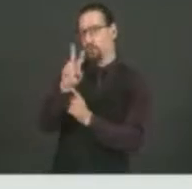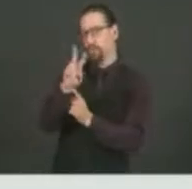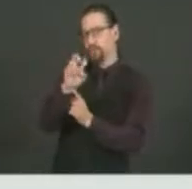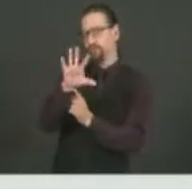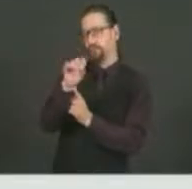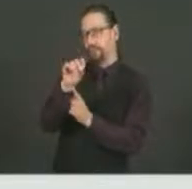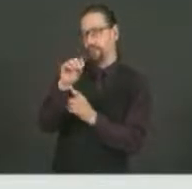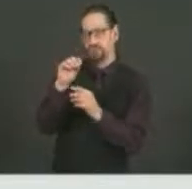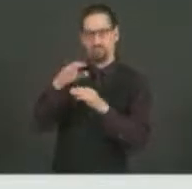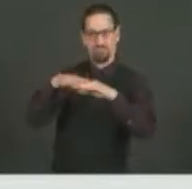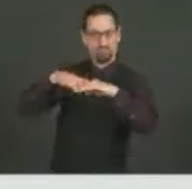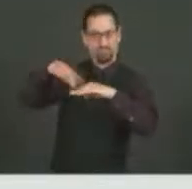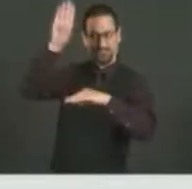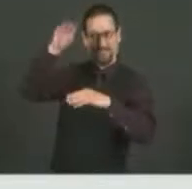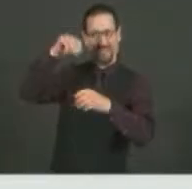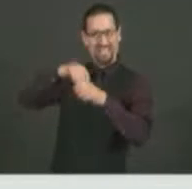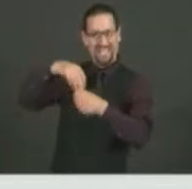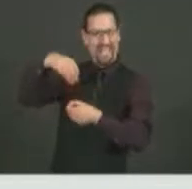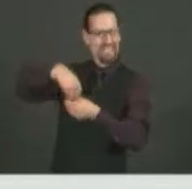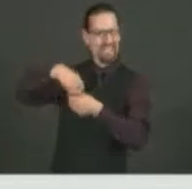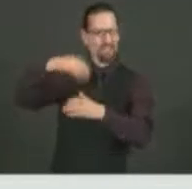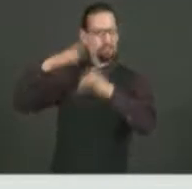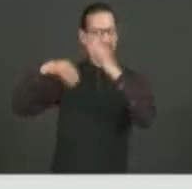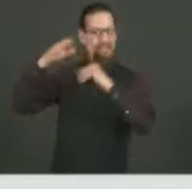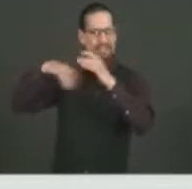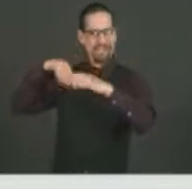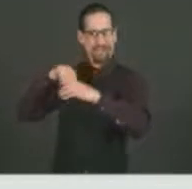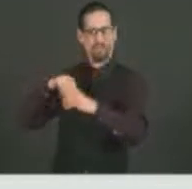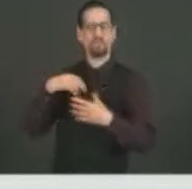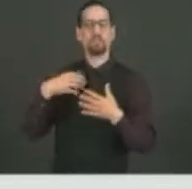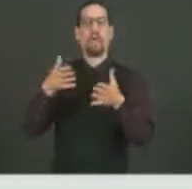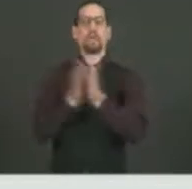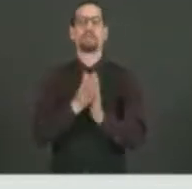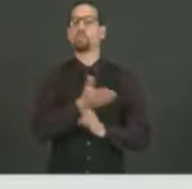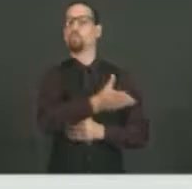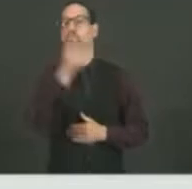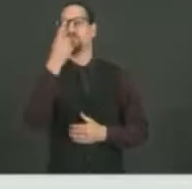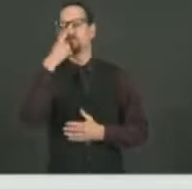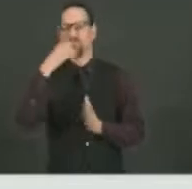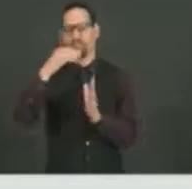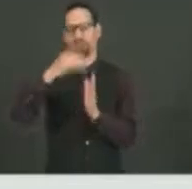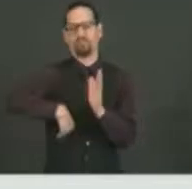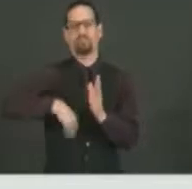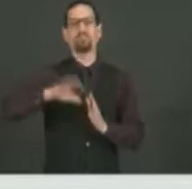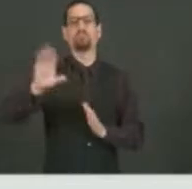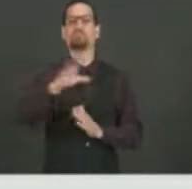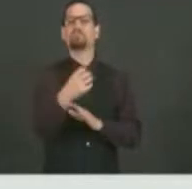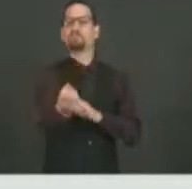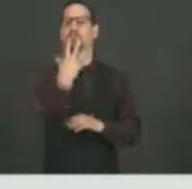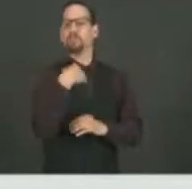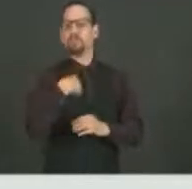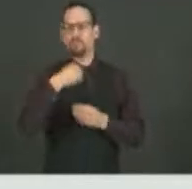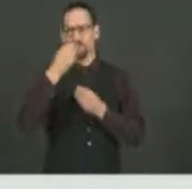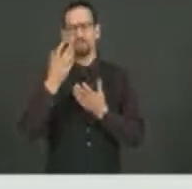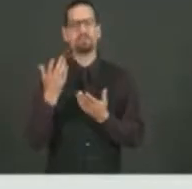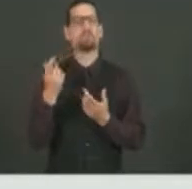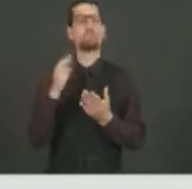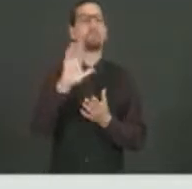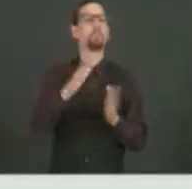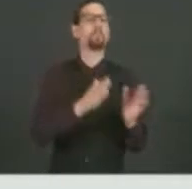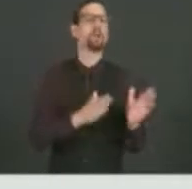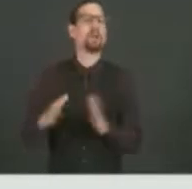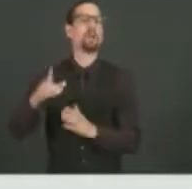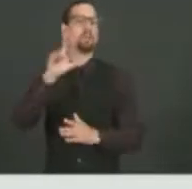in an indoor space, we're asking you to submit a specific individualized plan